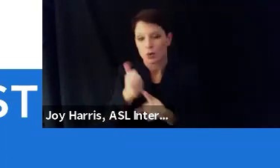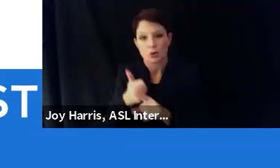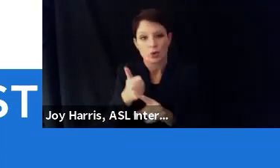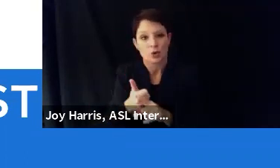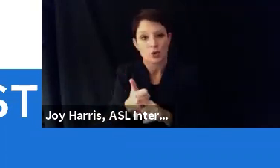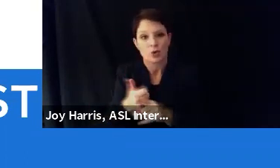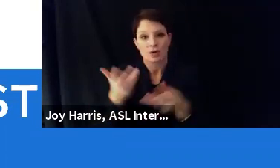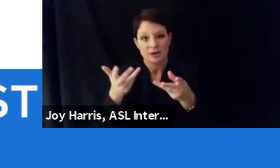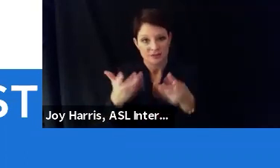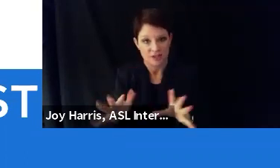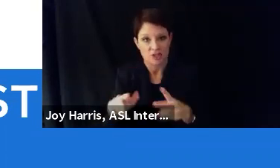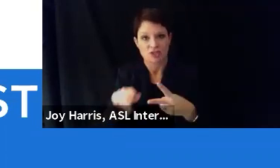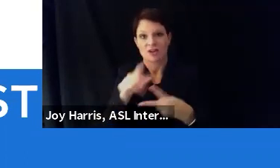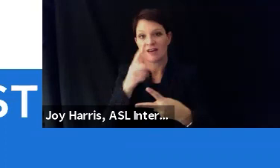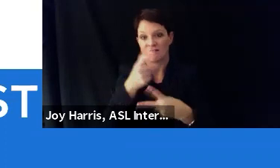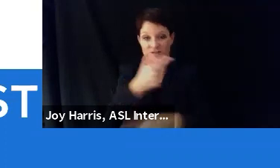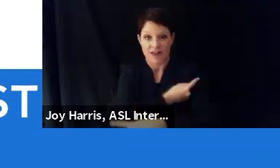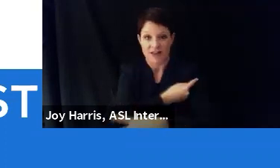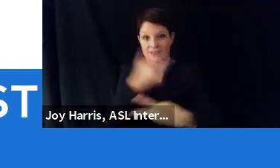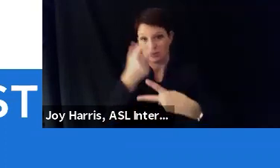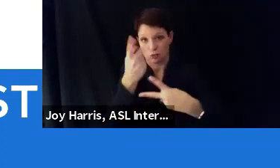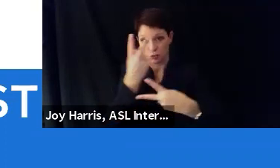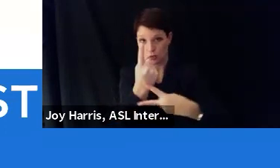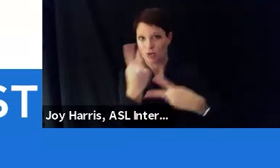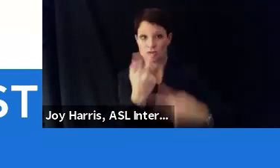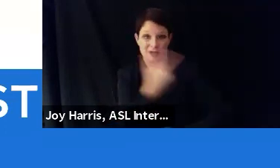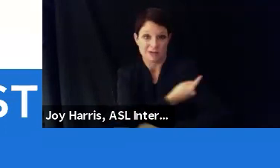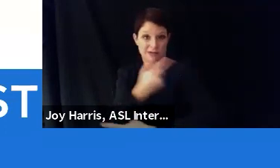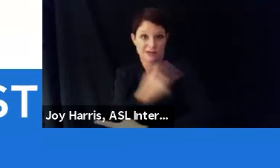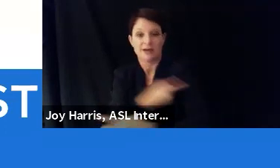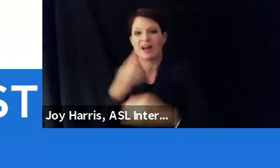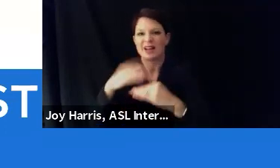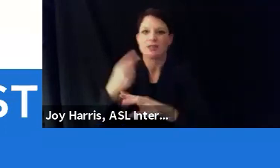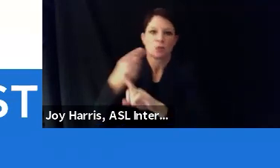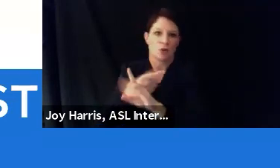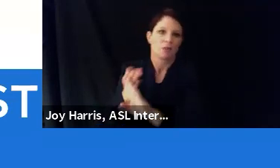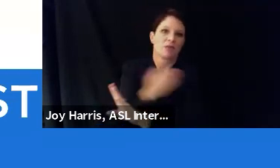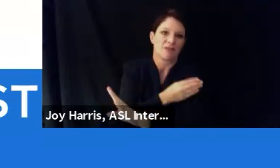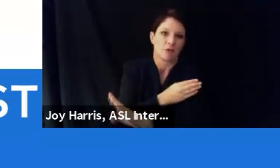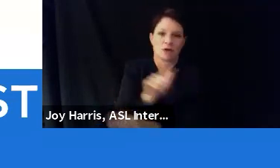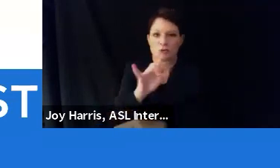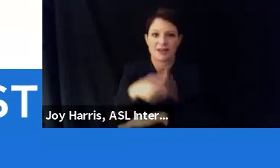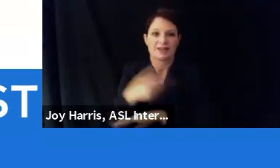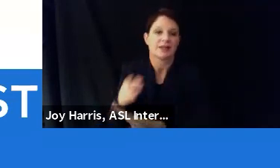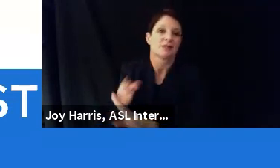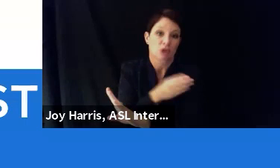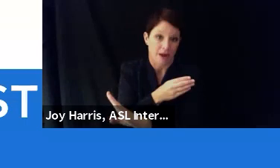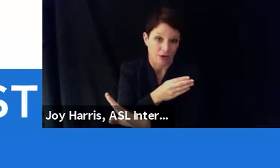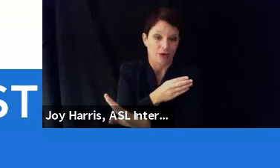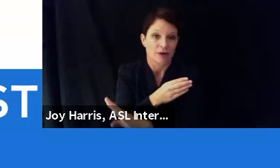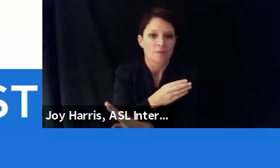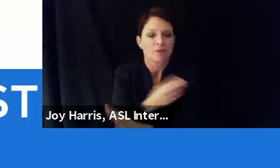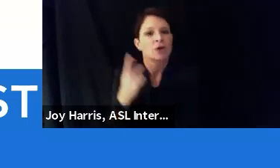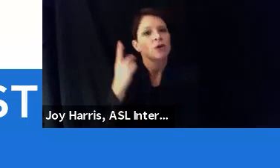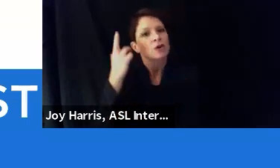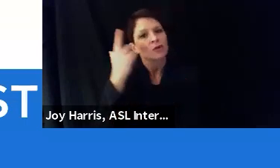finished their vaccine series just at least 1 month prior, at least 28 days prior. And the reason for that